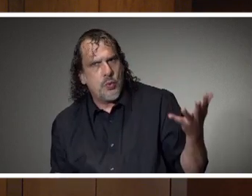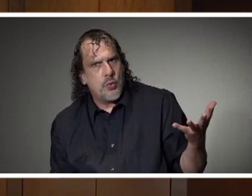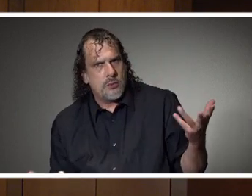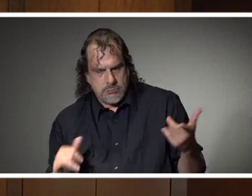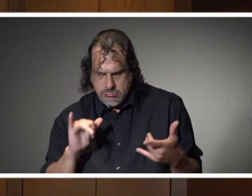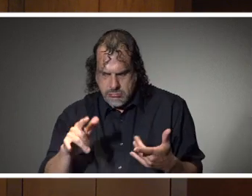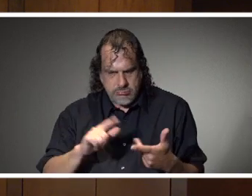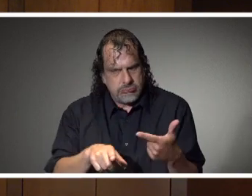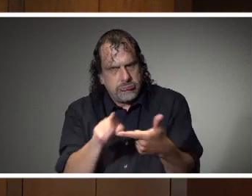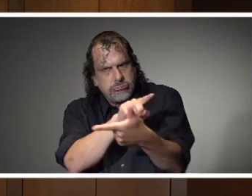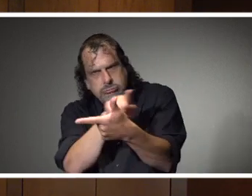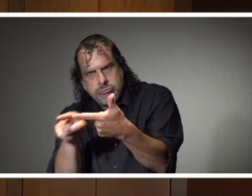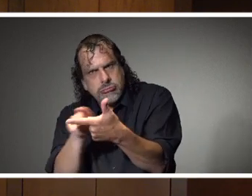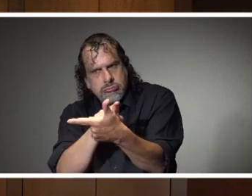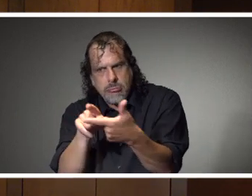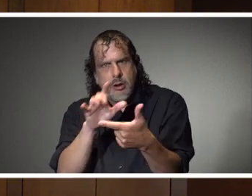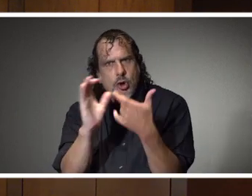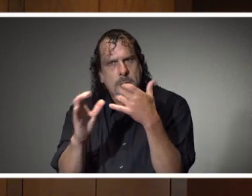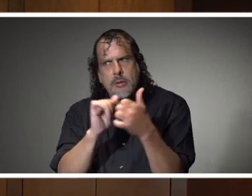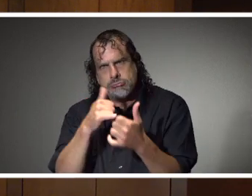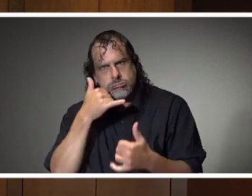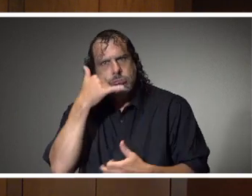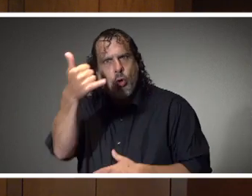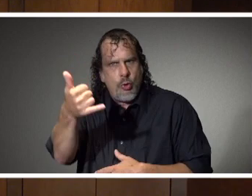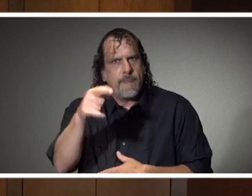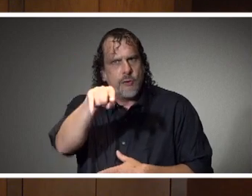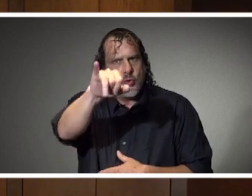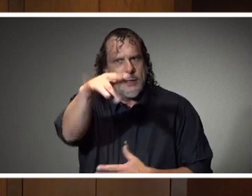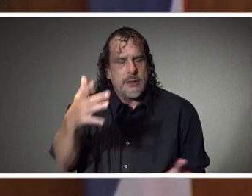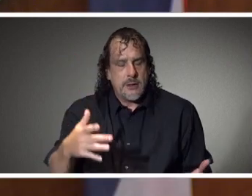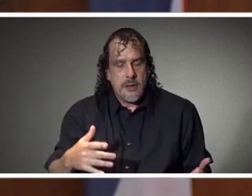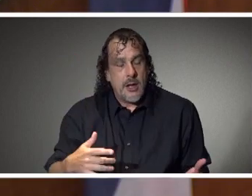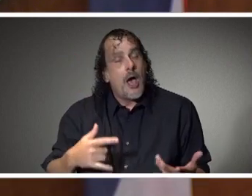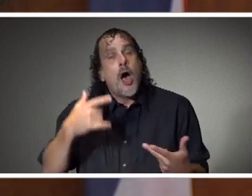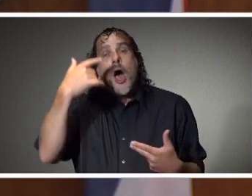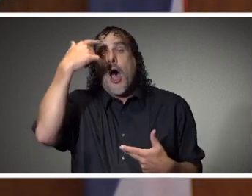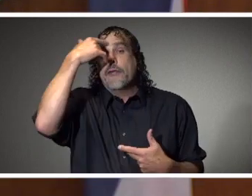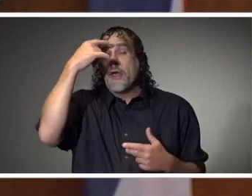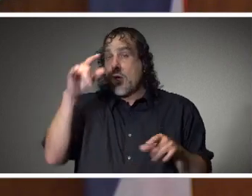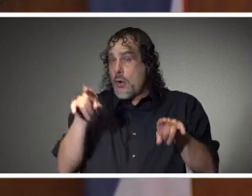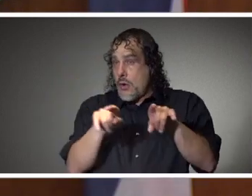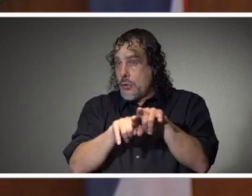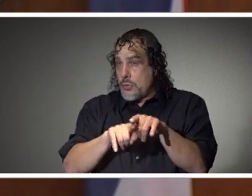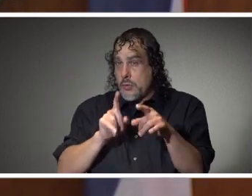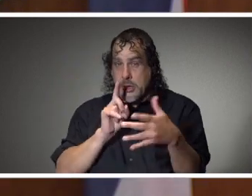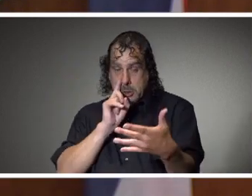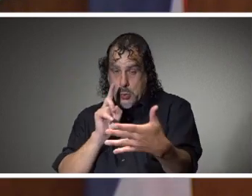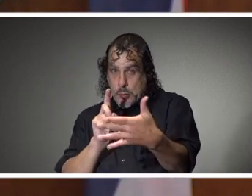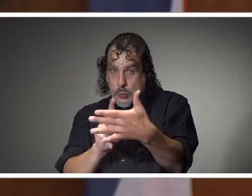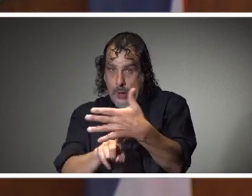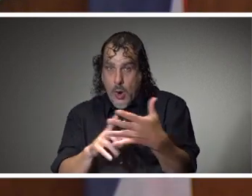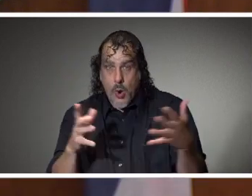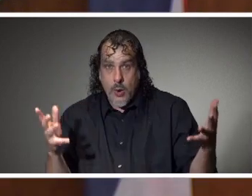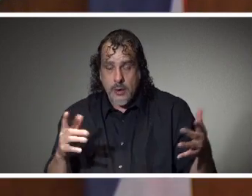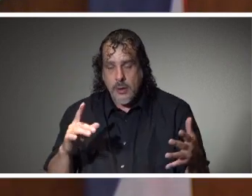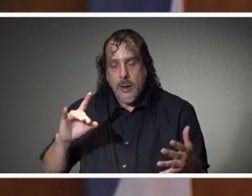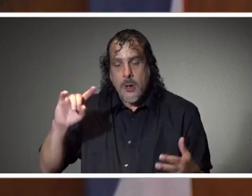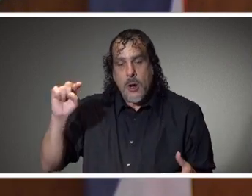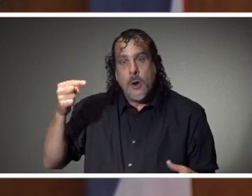those lines that Wendy had given us. I think we also need to recognize that